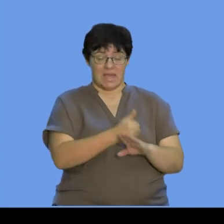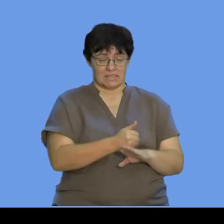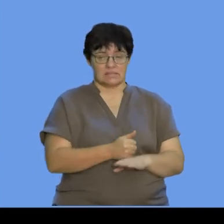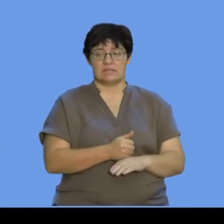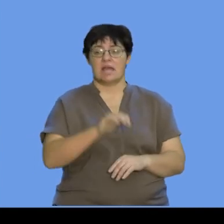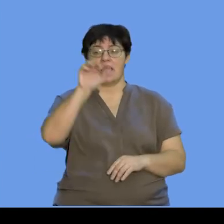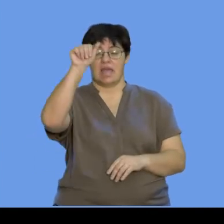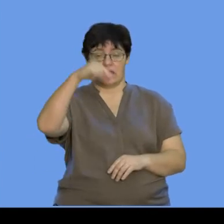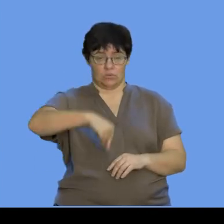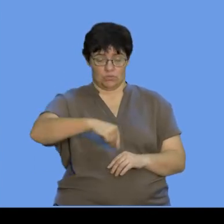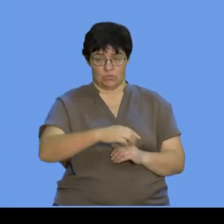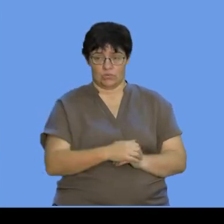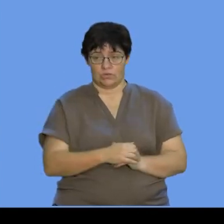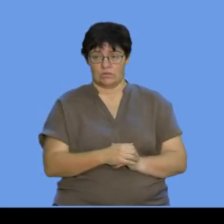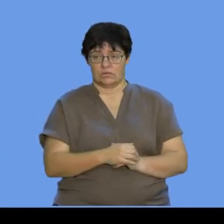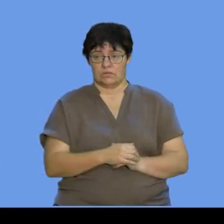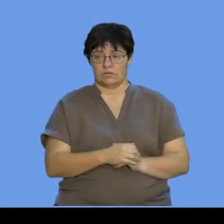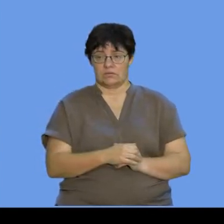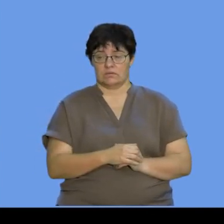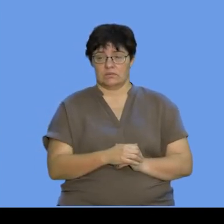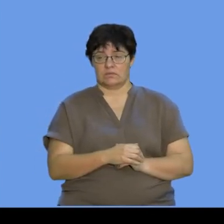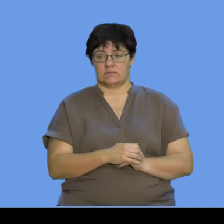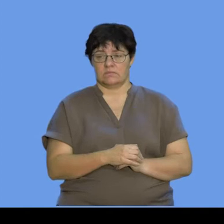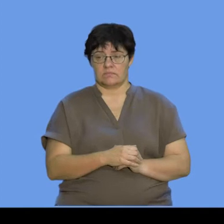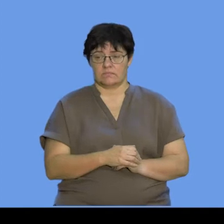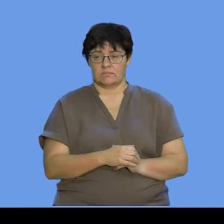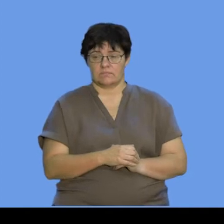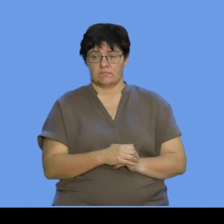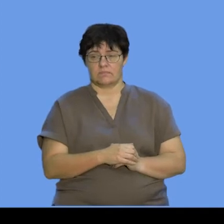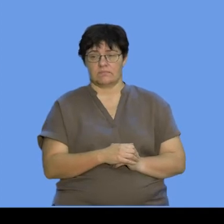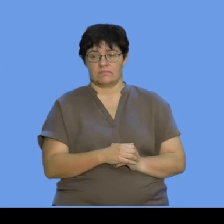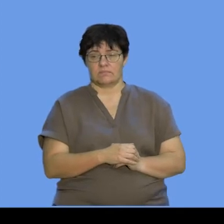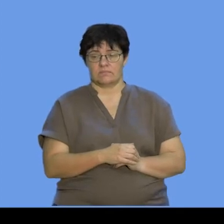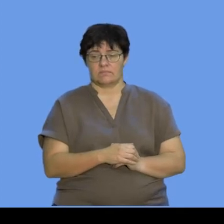my base will be AQ, right? So this will be